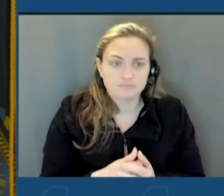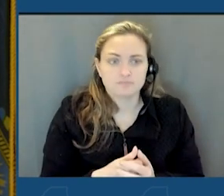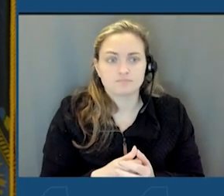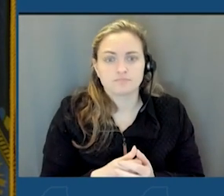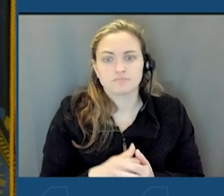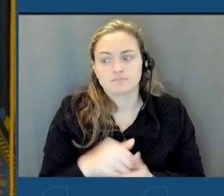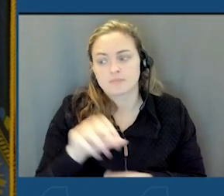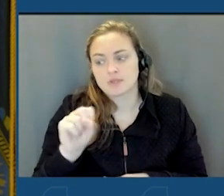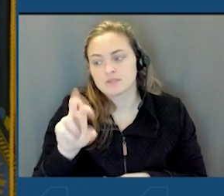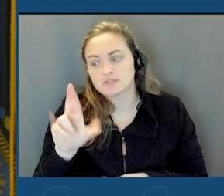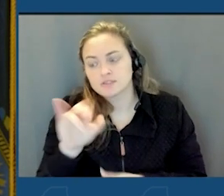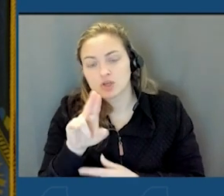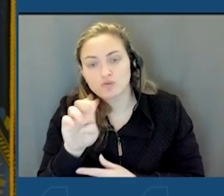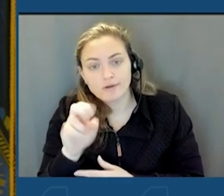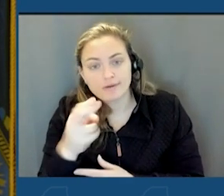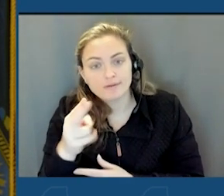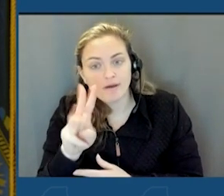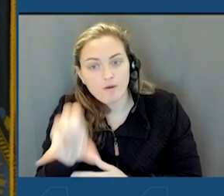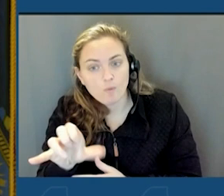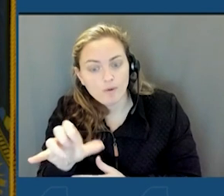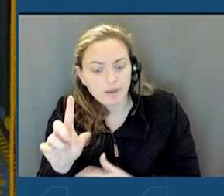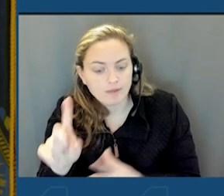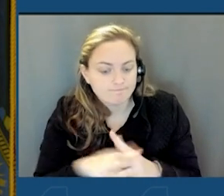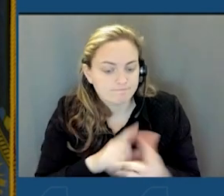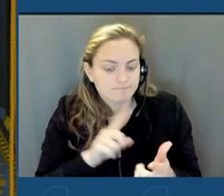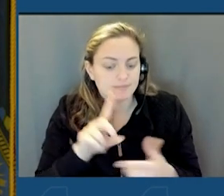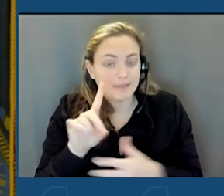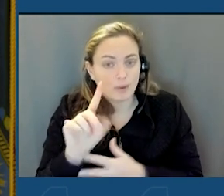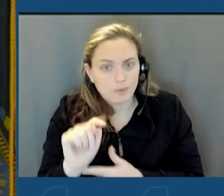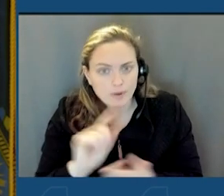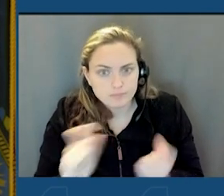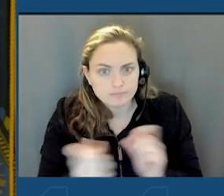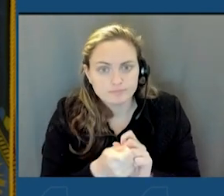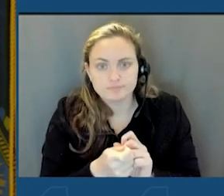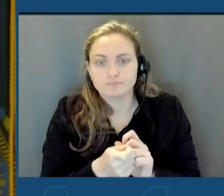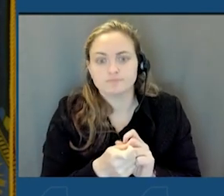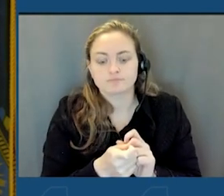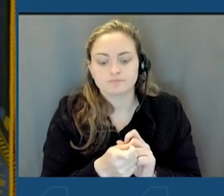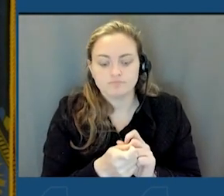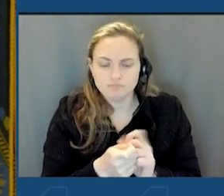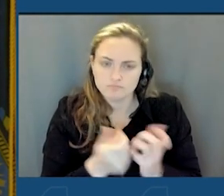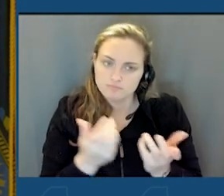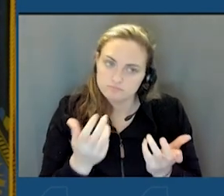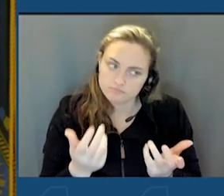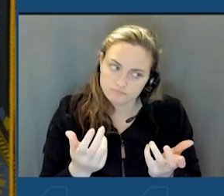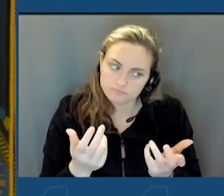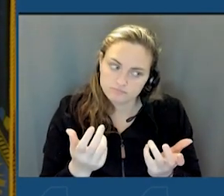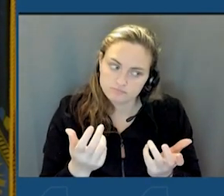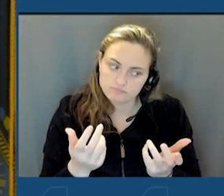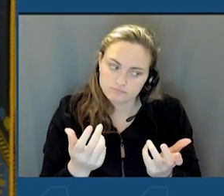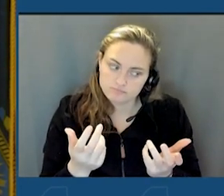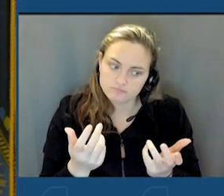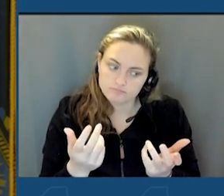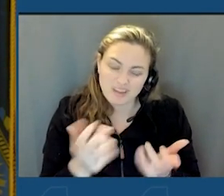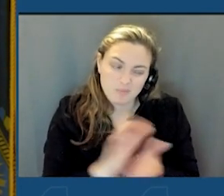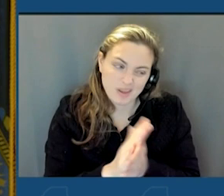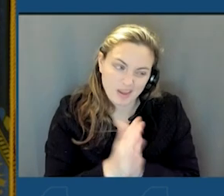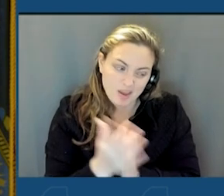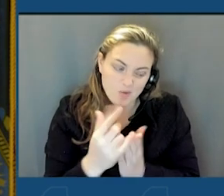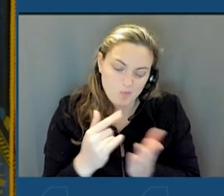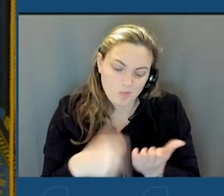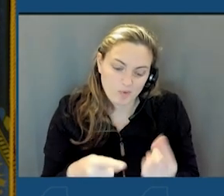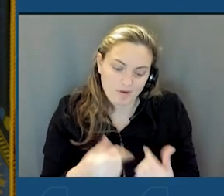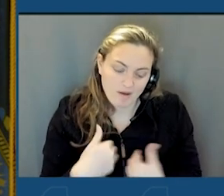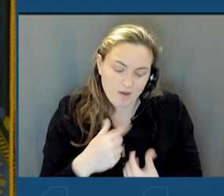came. Downtown changed. And it went to what it was when I came in,